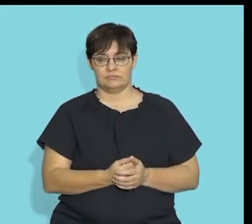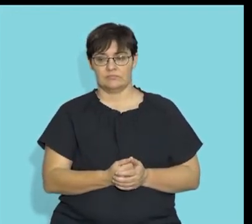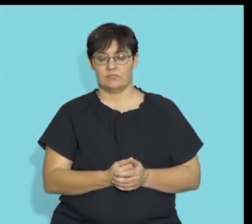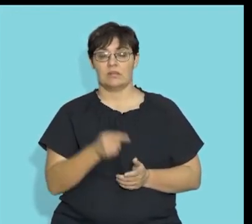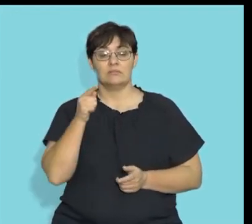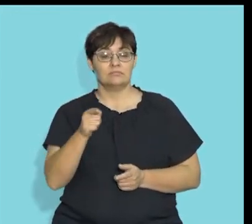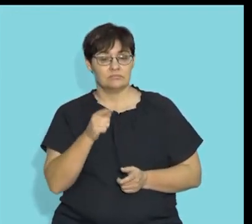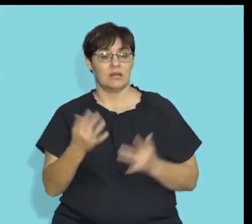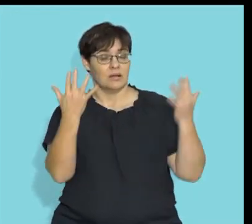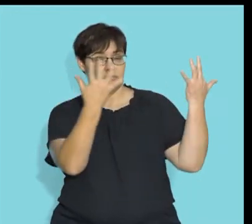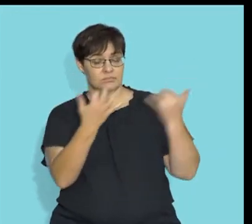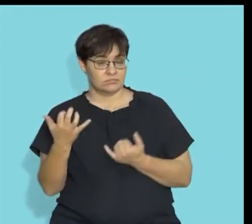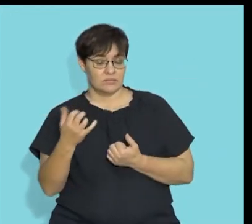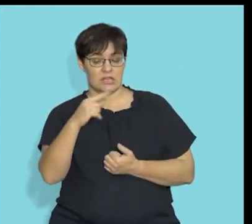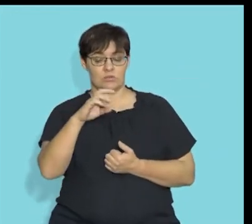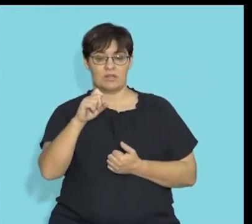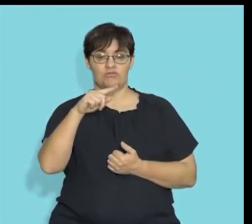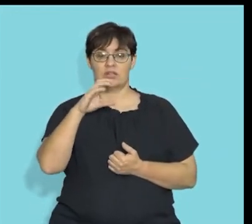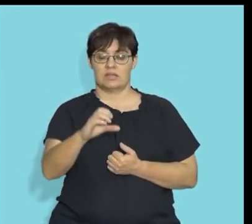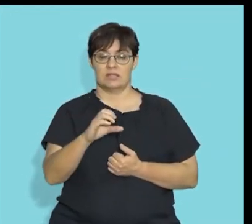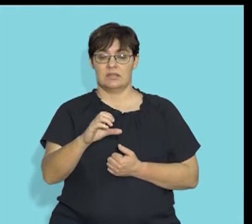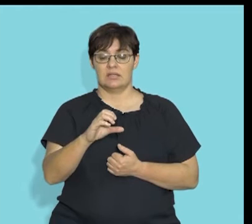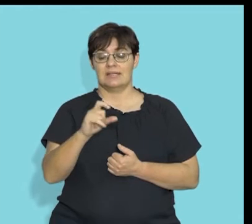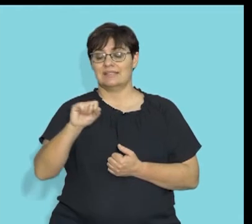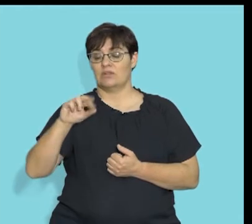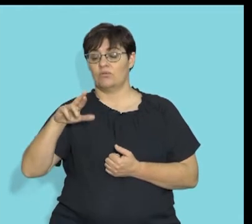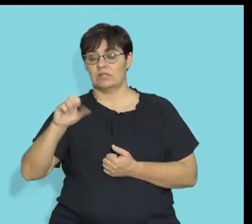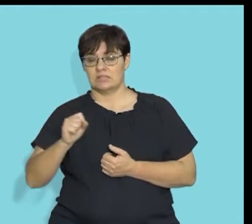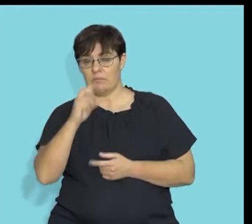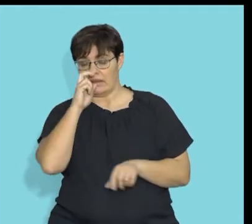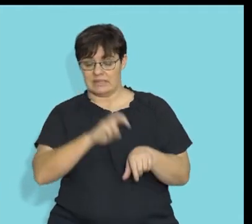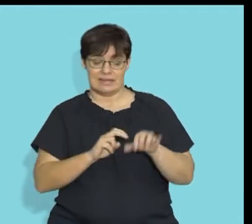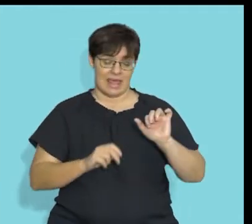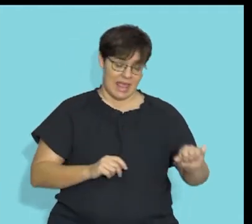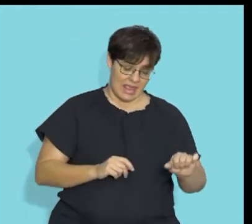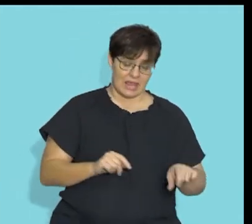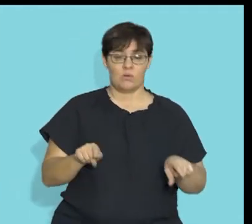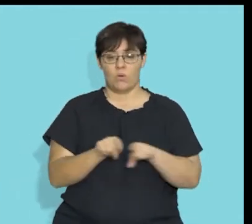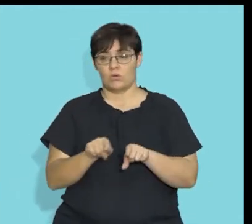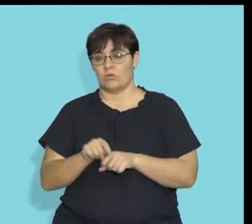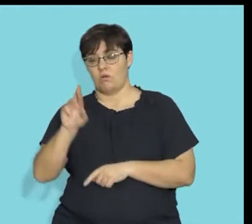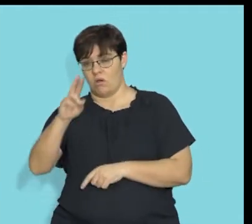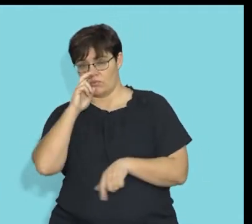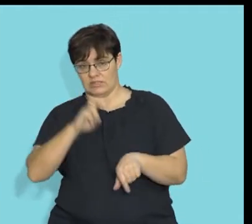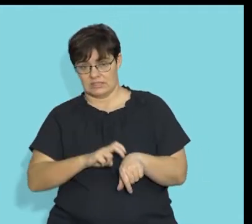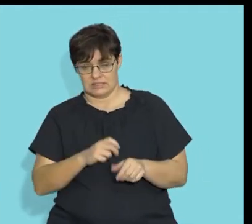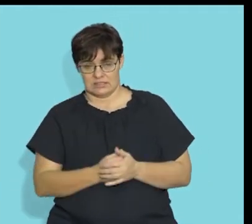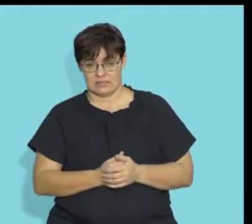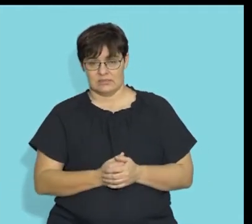Great, so in order to actually calculate a geometric series, I need my A and I need my